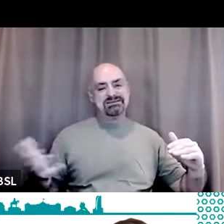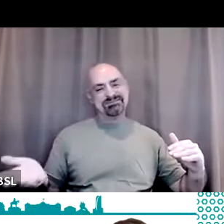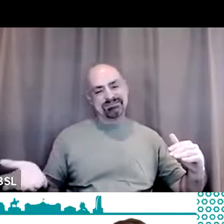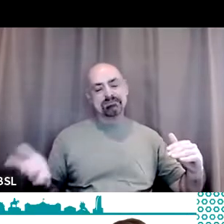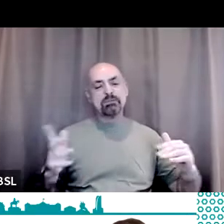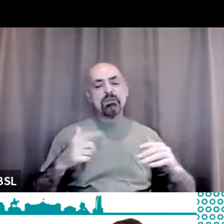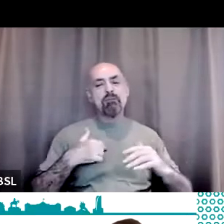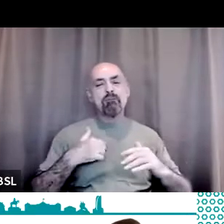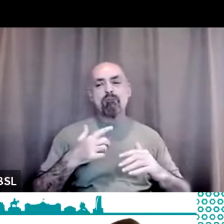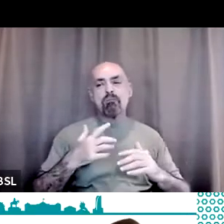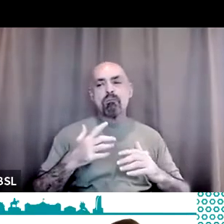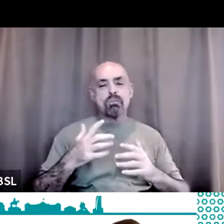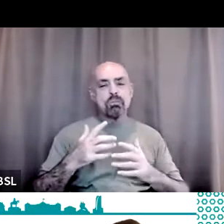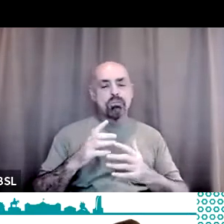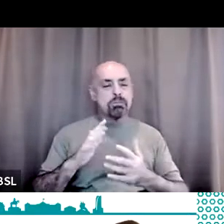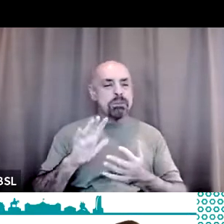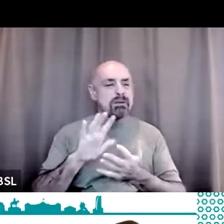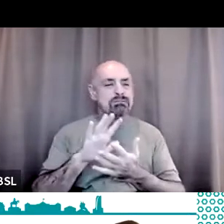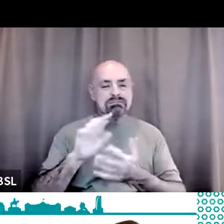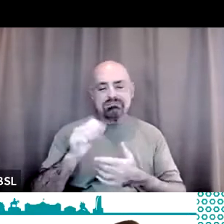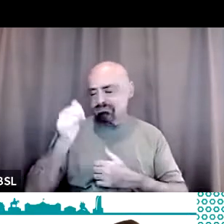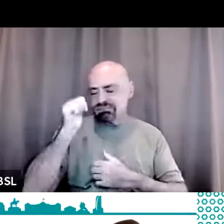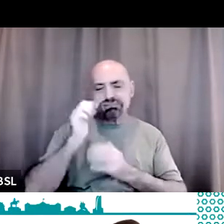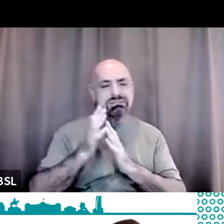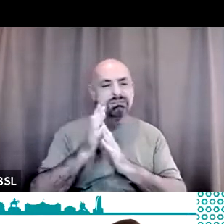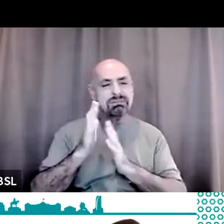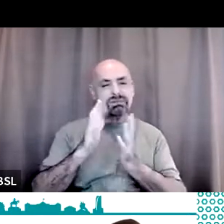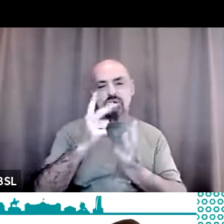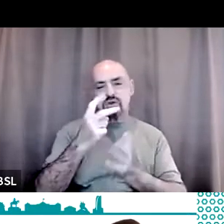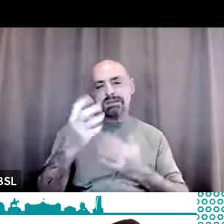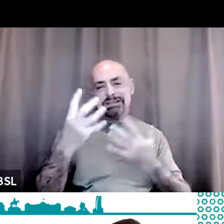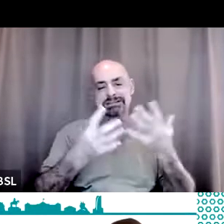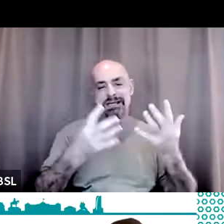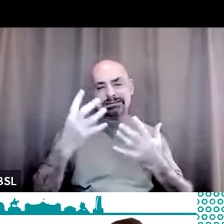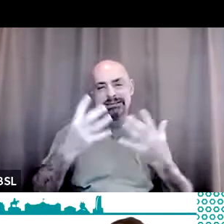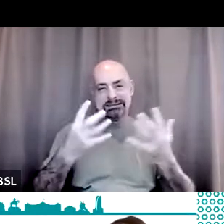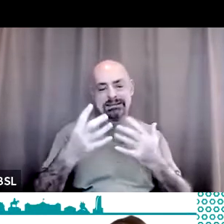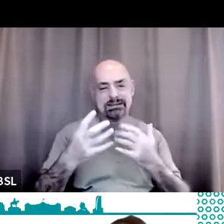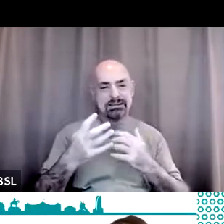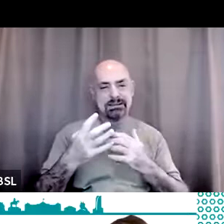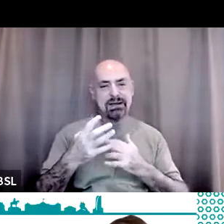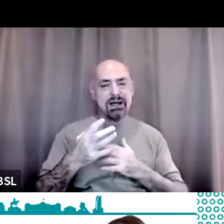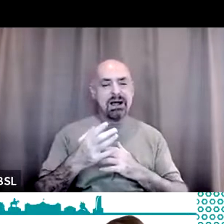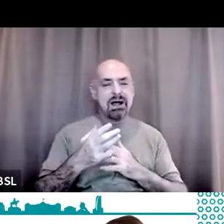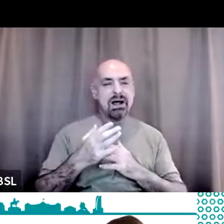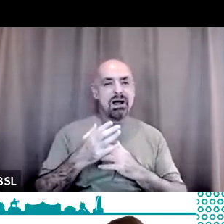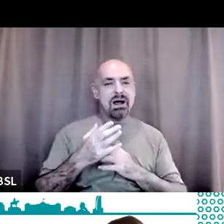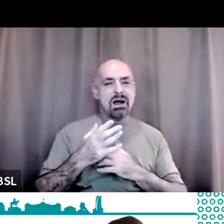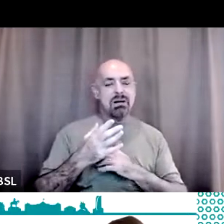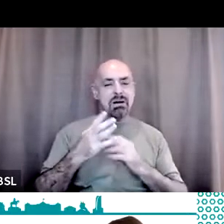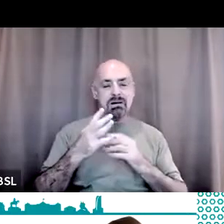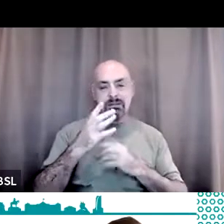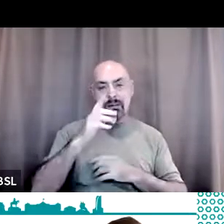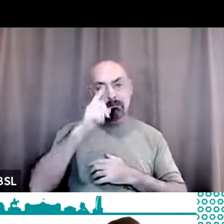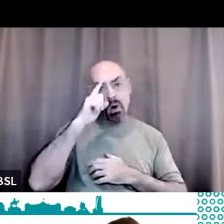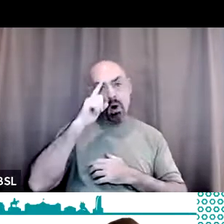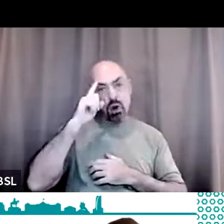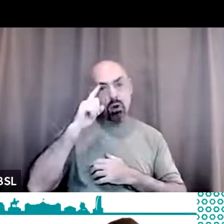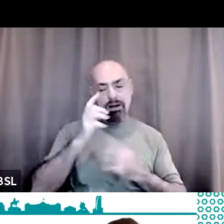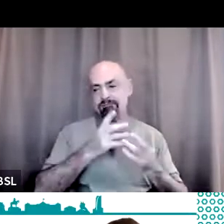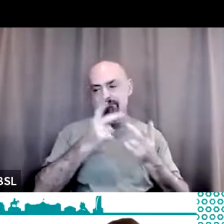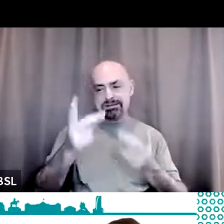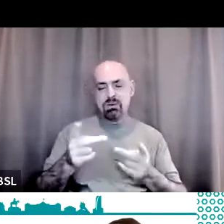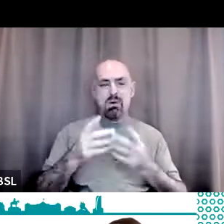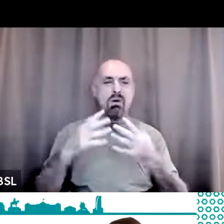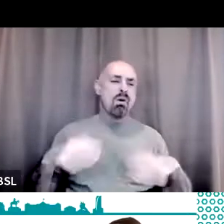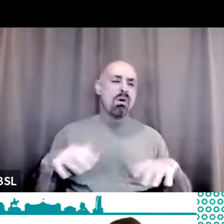in Ulaanbaatar in 2019 and to see what a fantastic city and country Mongolia is. And I'm delighted to be able